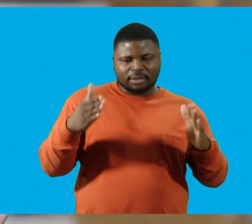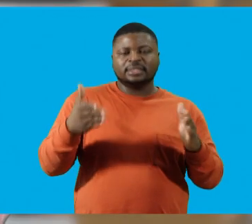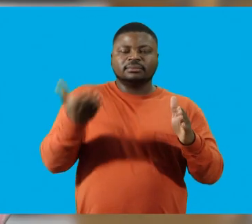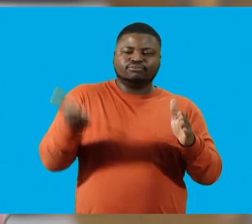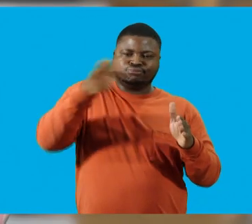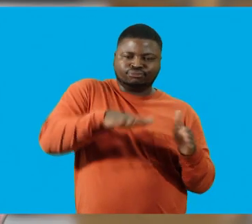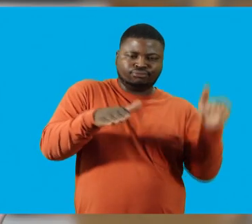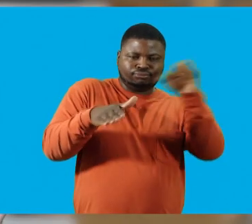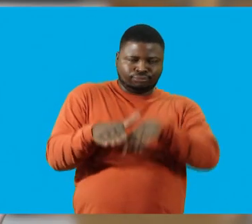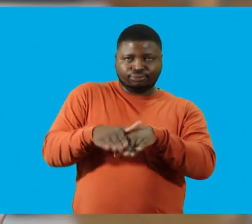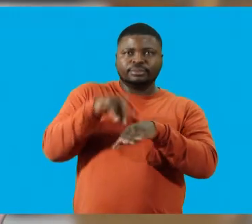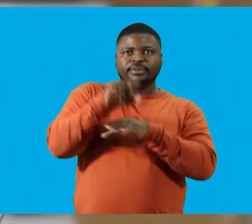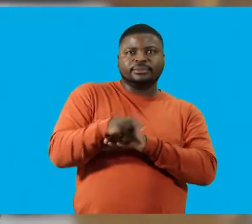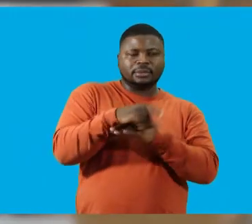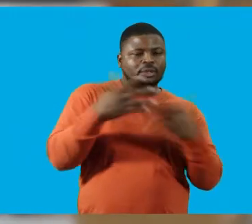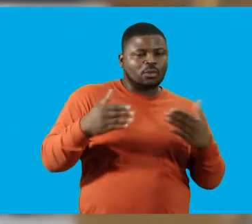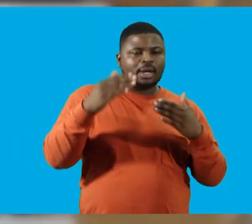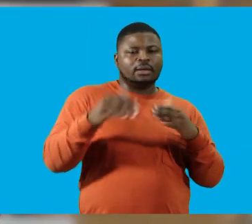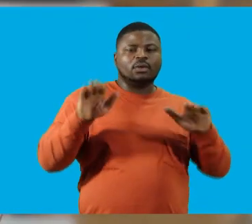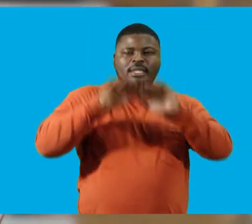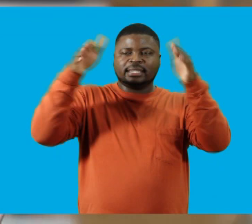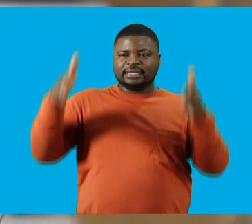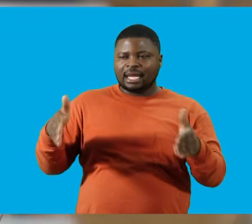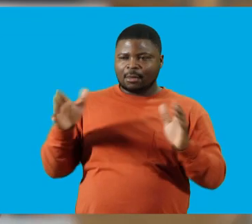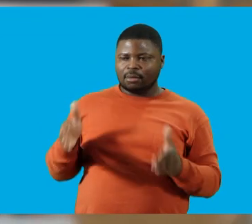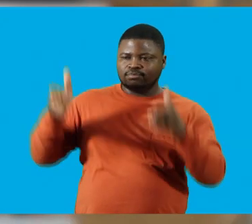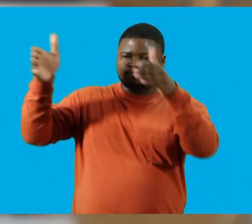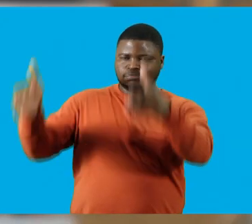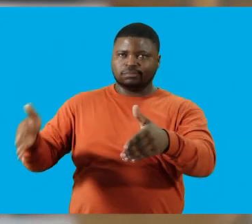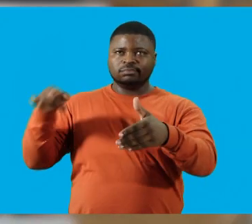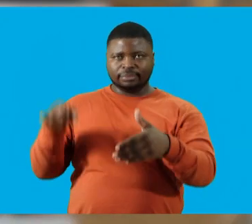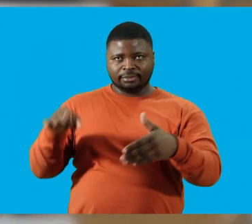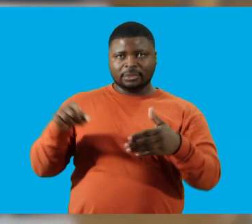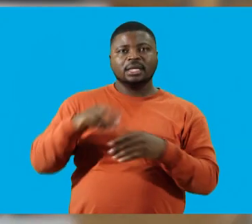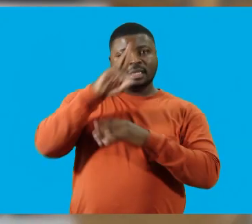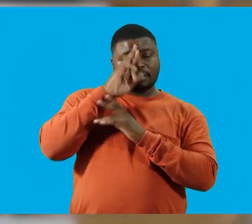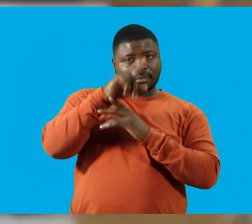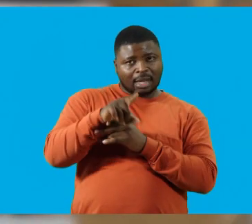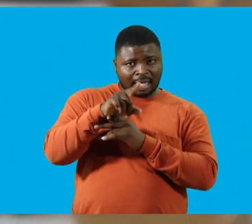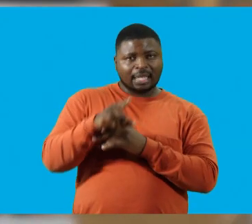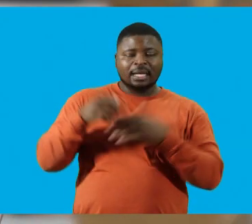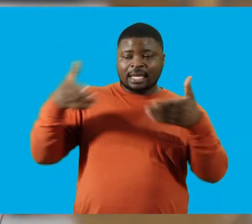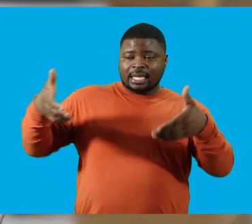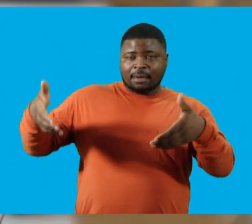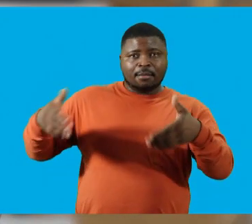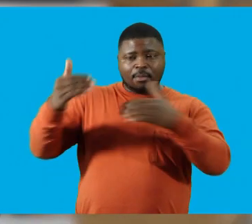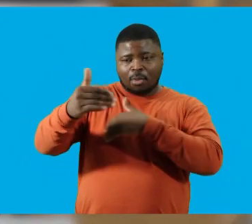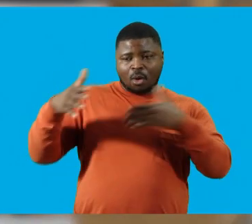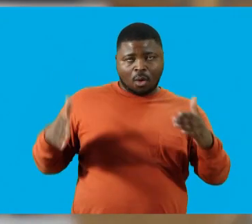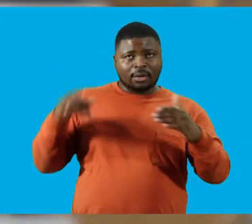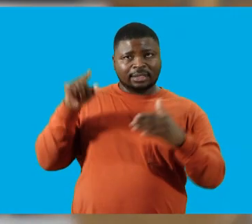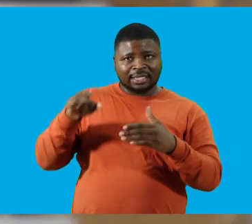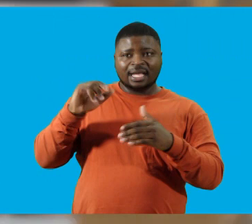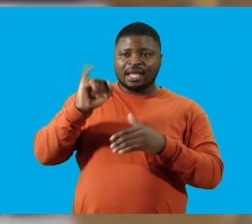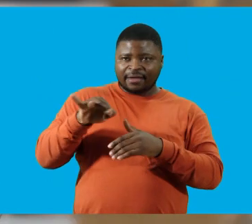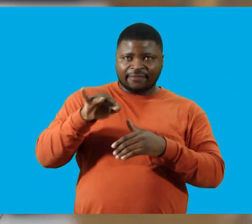It's a closed box, and it stands on a table. The box's base is its area. Now,